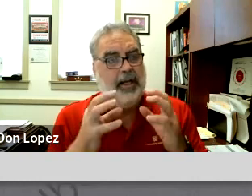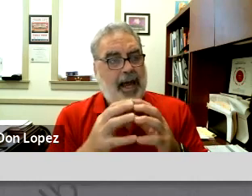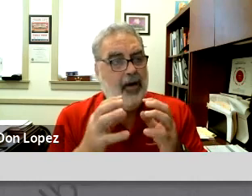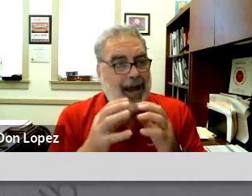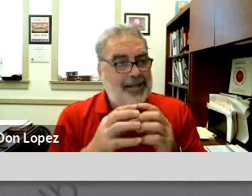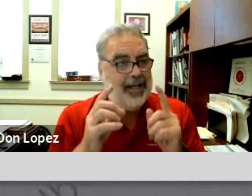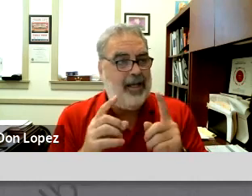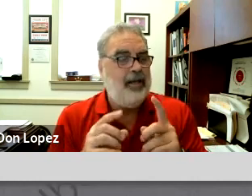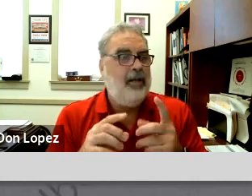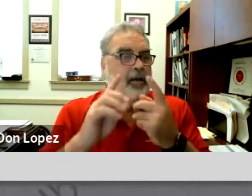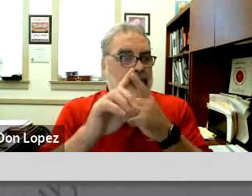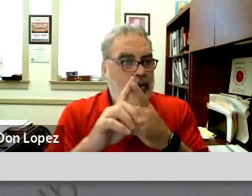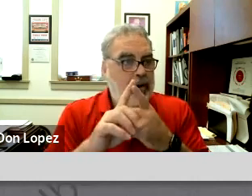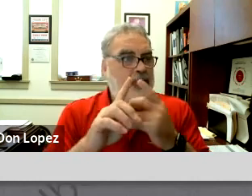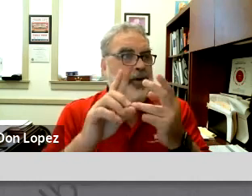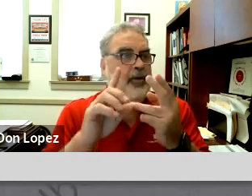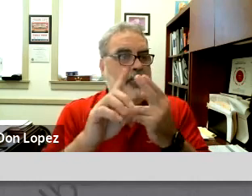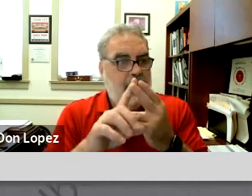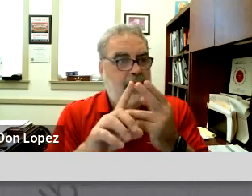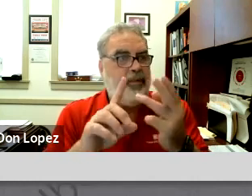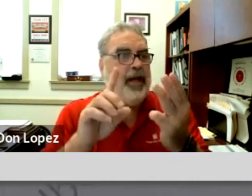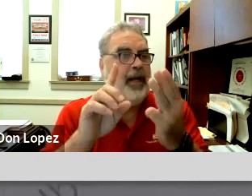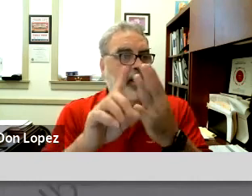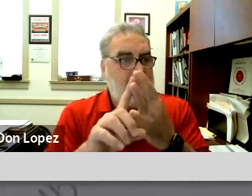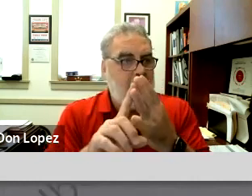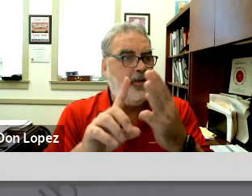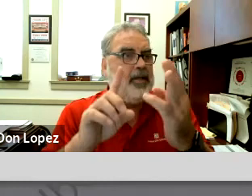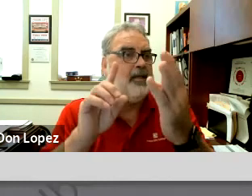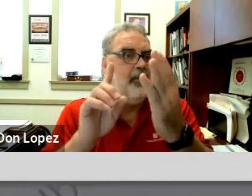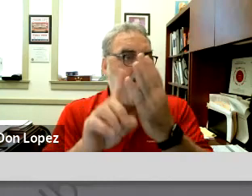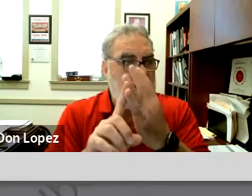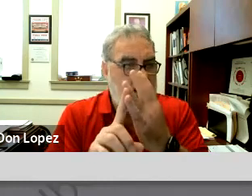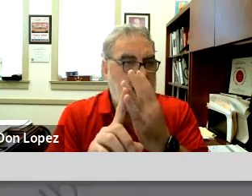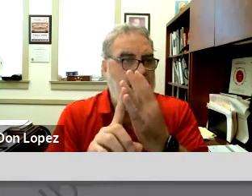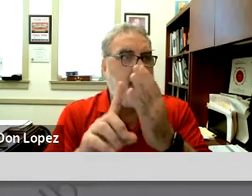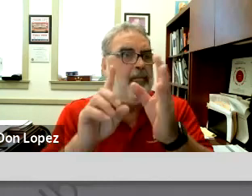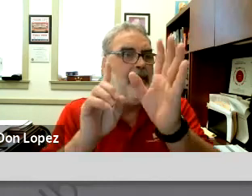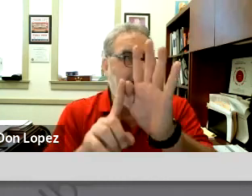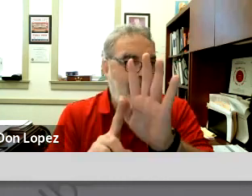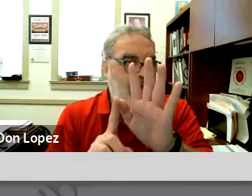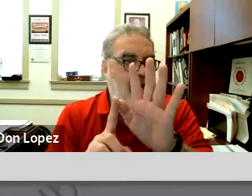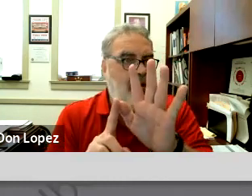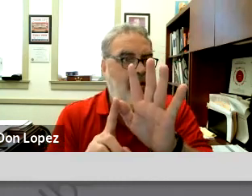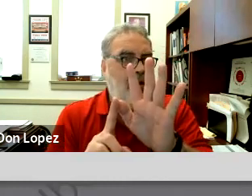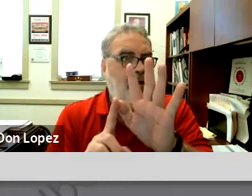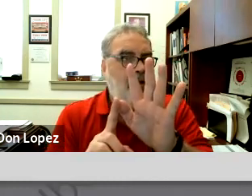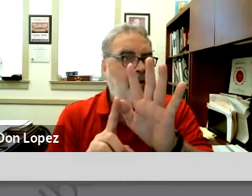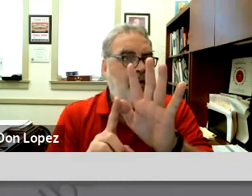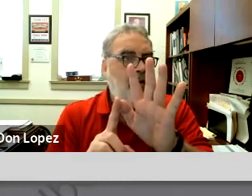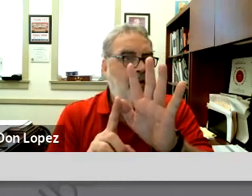integrated and now has in it program review, unit planning, SLO assessment, curriculum development, catalog,